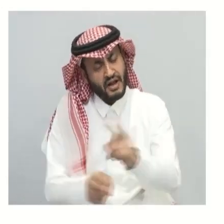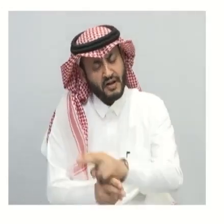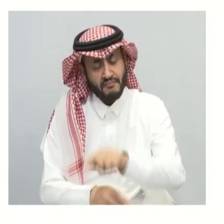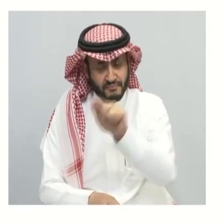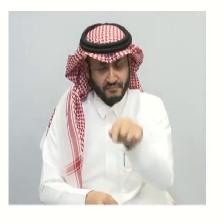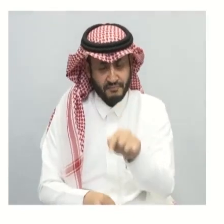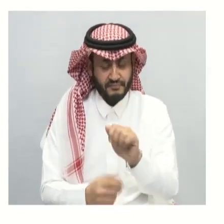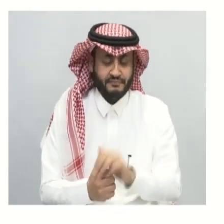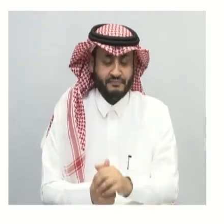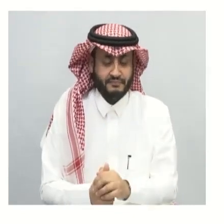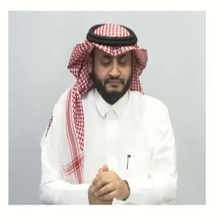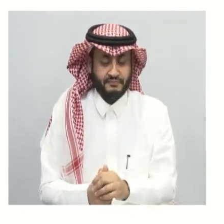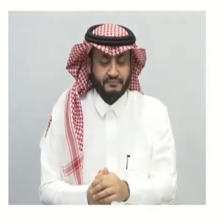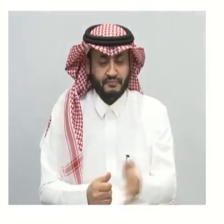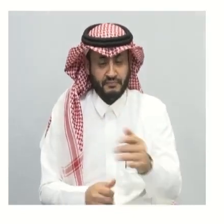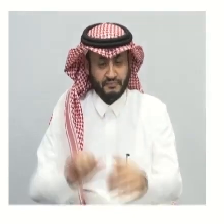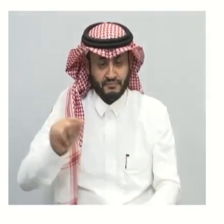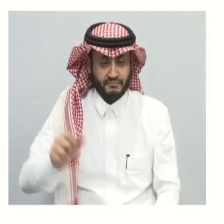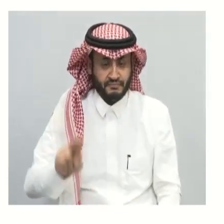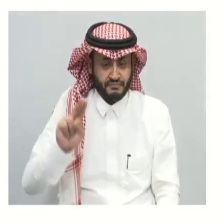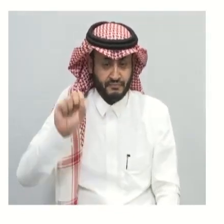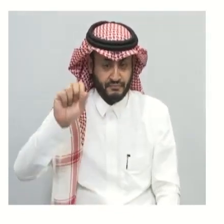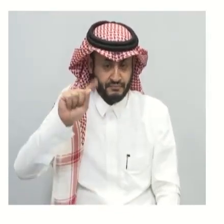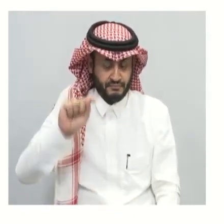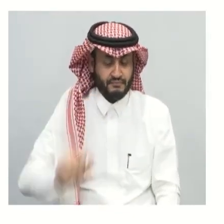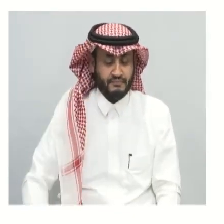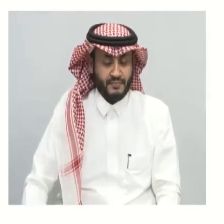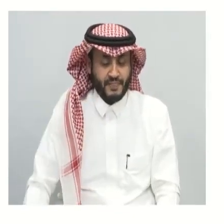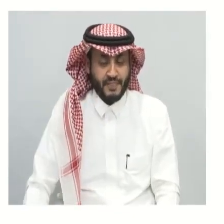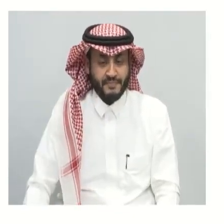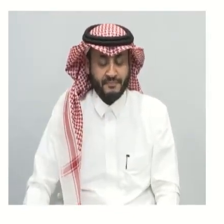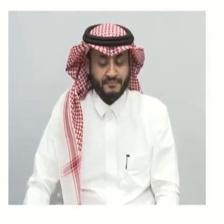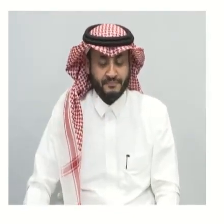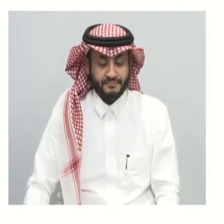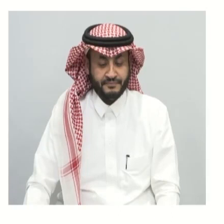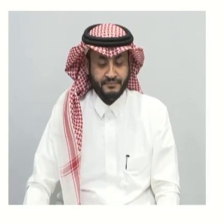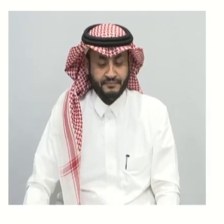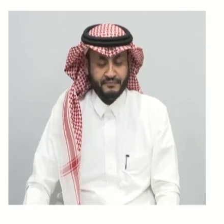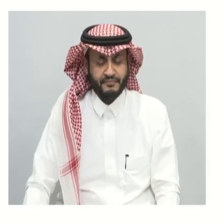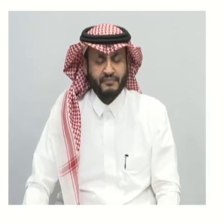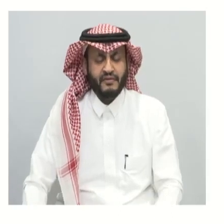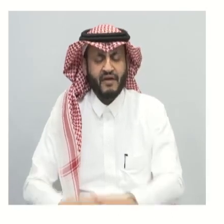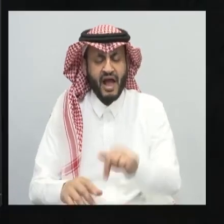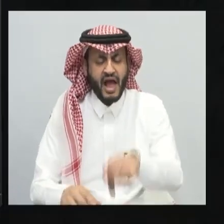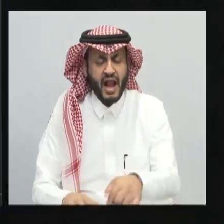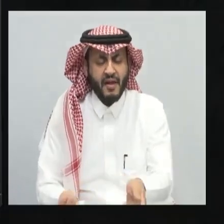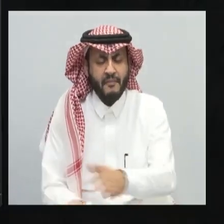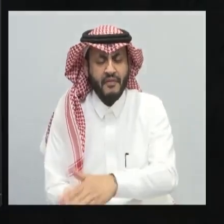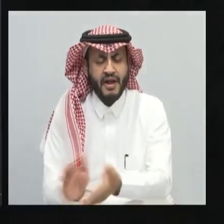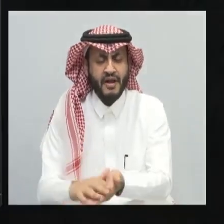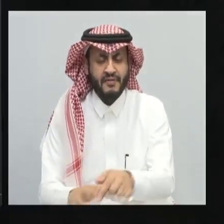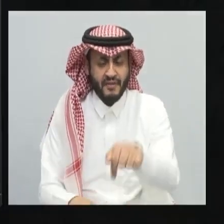well. How about just? Just as we said, I have just baked a